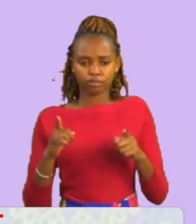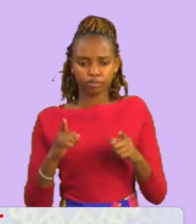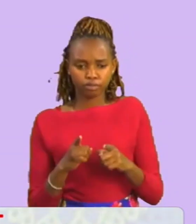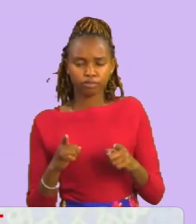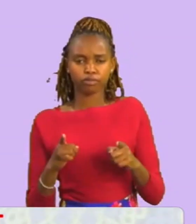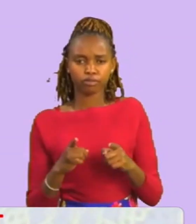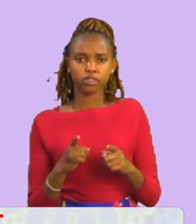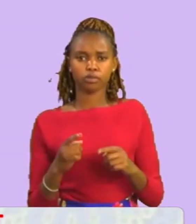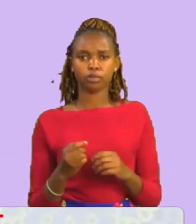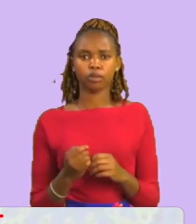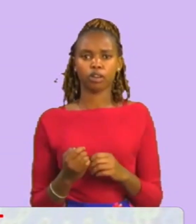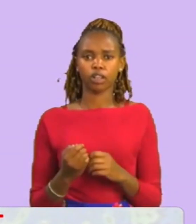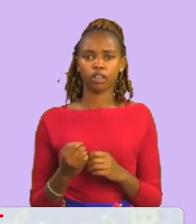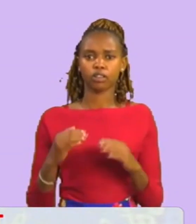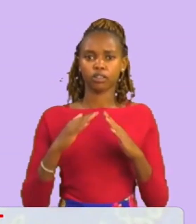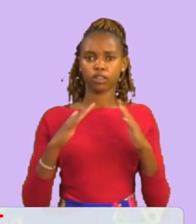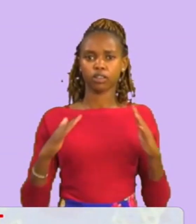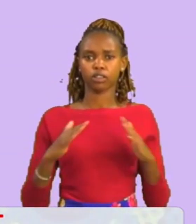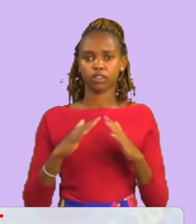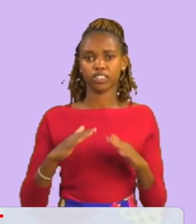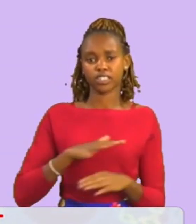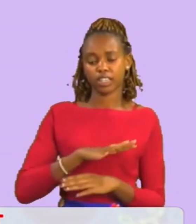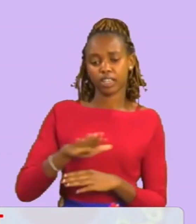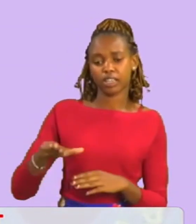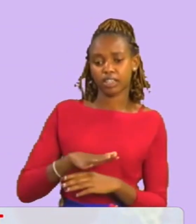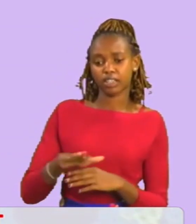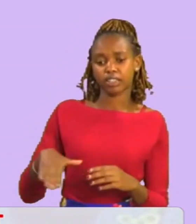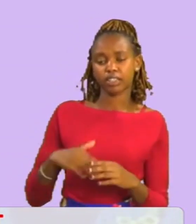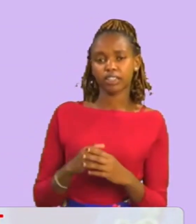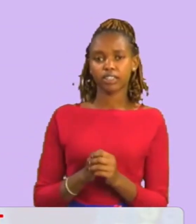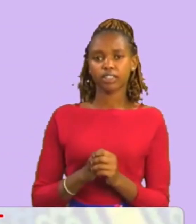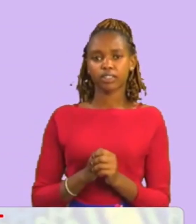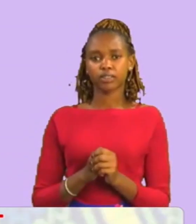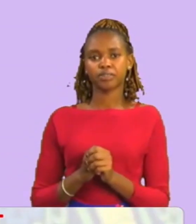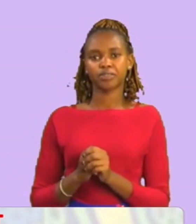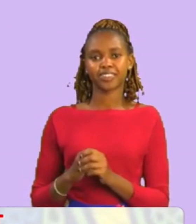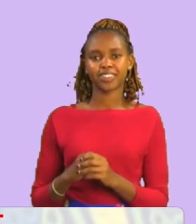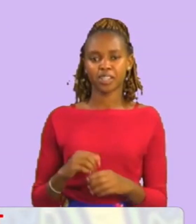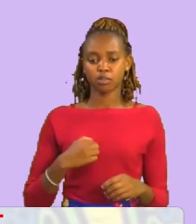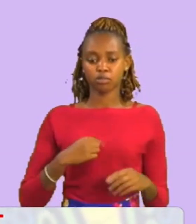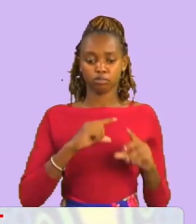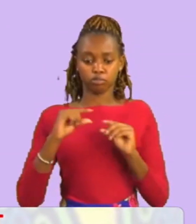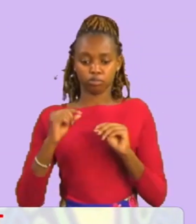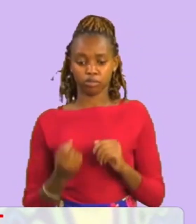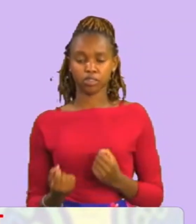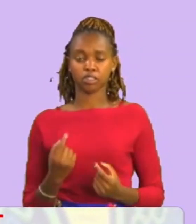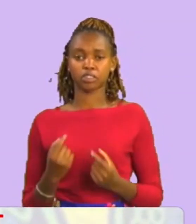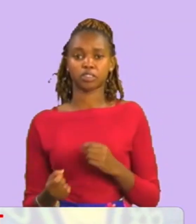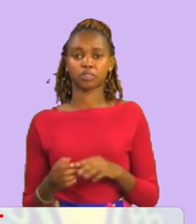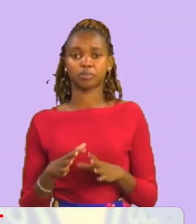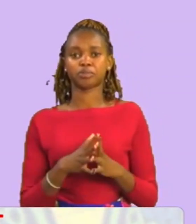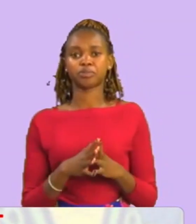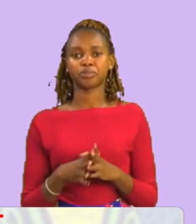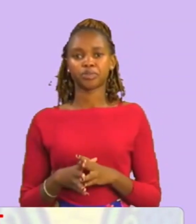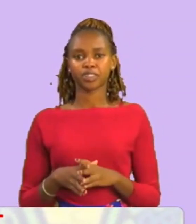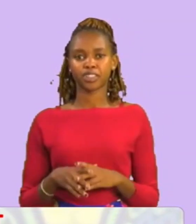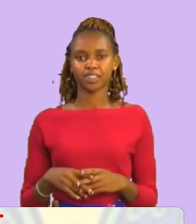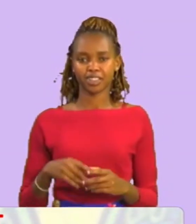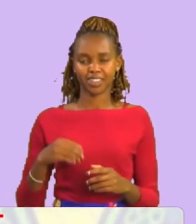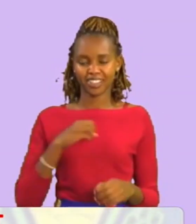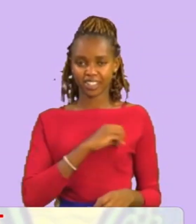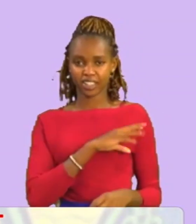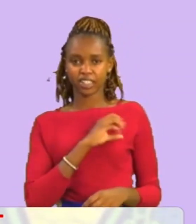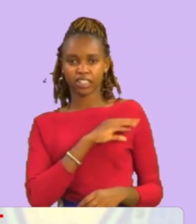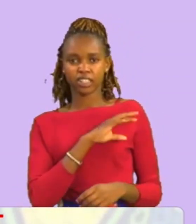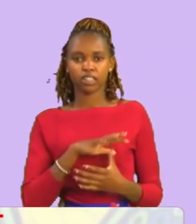It's a small vicinity, small area, but anapiga corner time I'm going to the kitchen. When you location. It's all